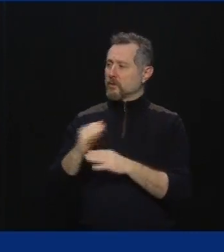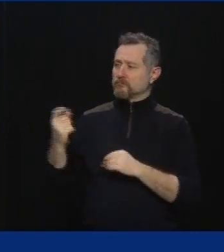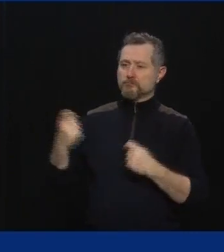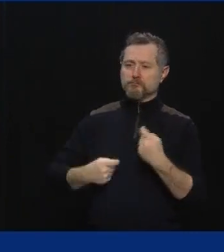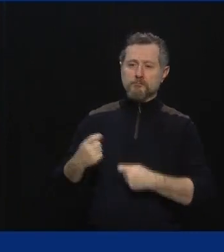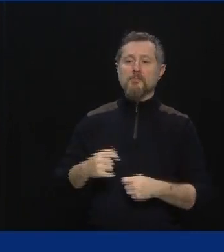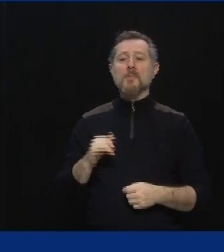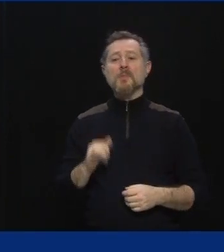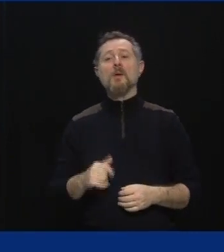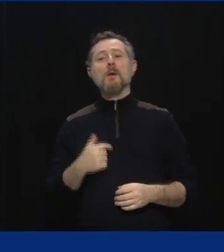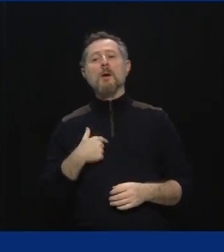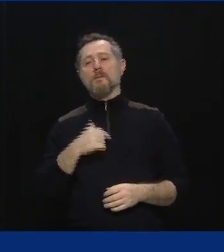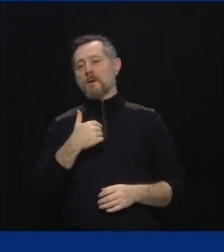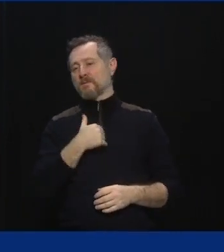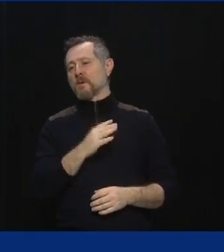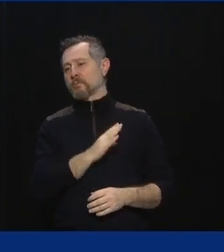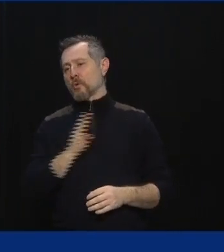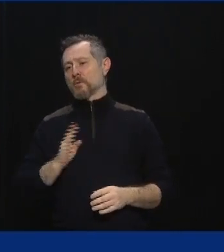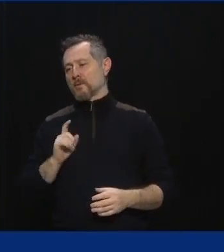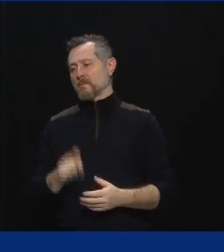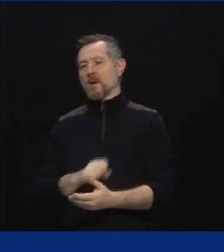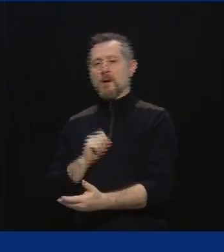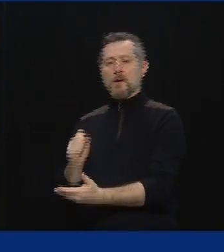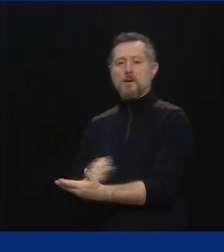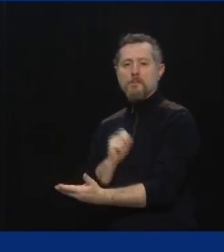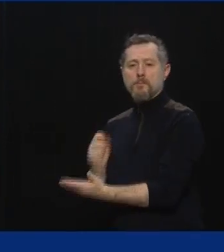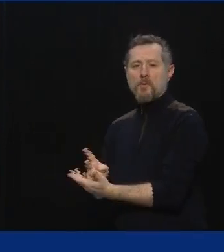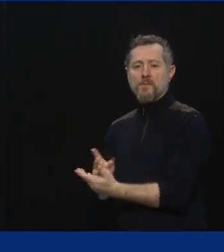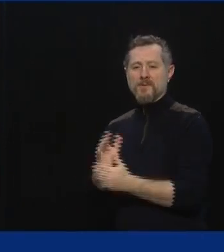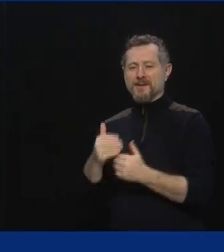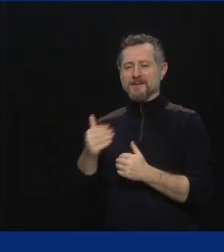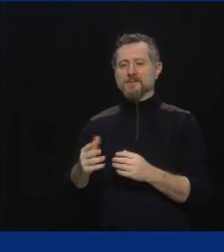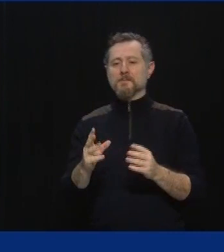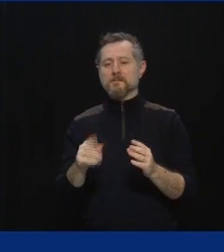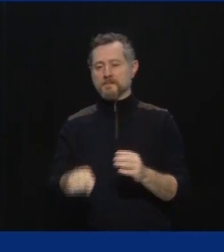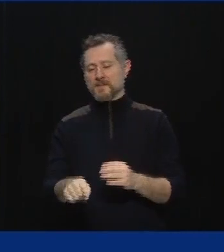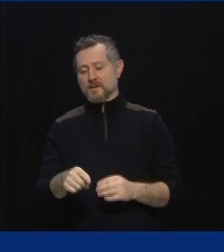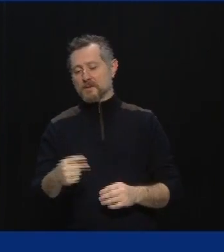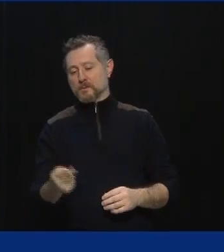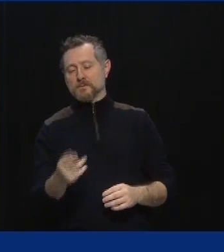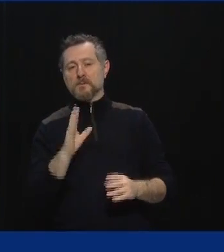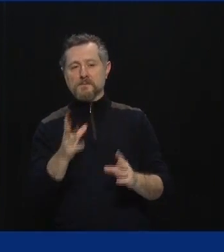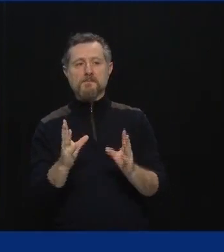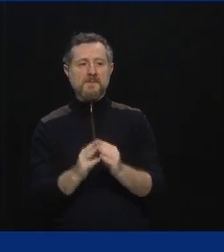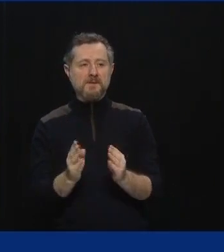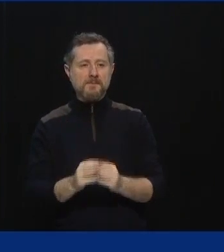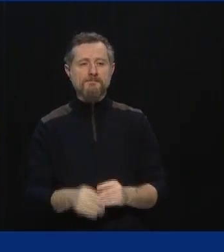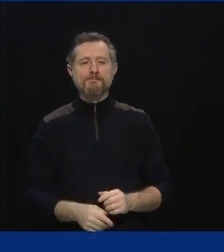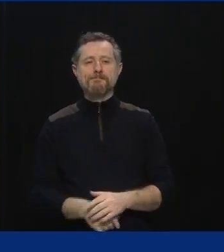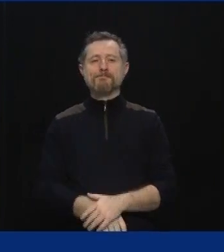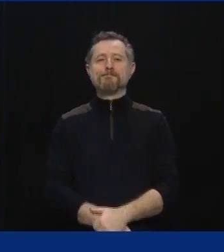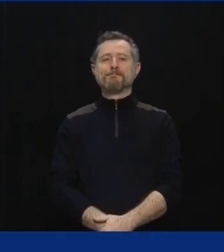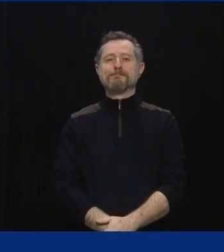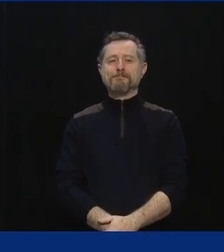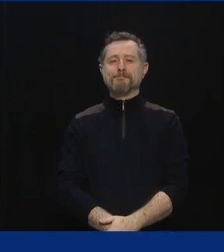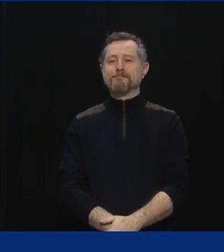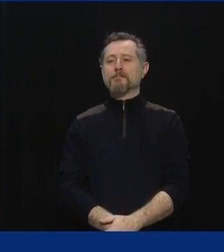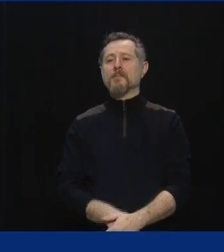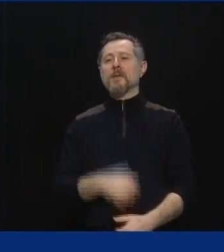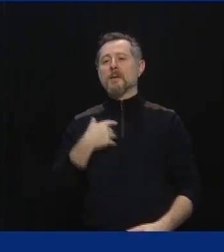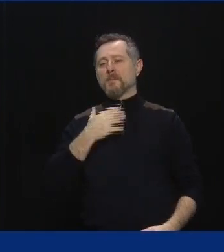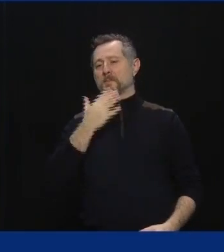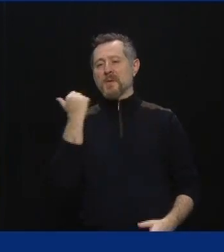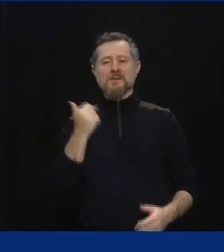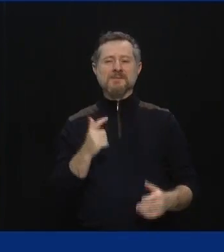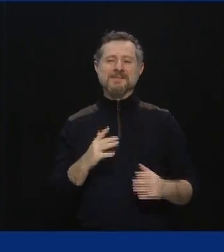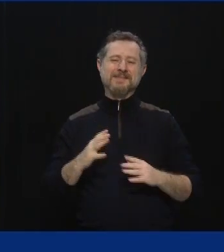Port Authority Board approval at the board's meeting on Thursday of this week. It will be a new best-in-class